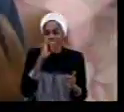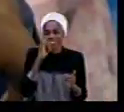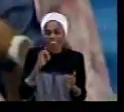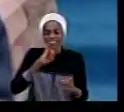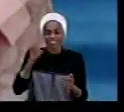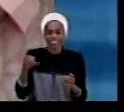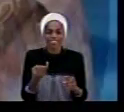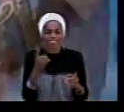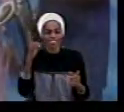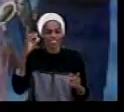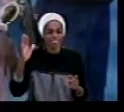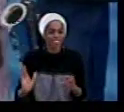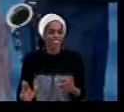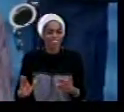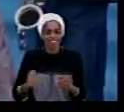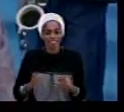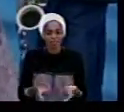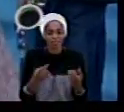is Jehovah.